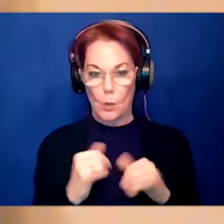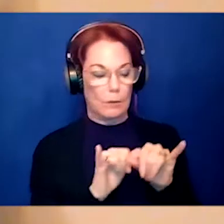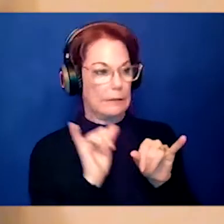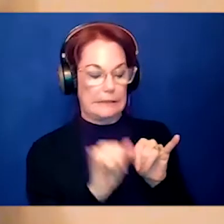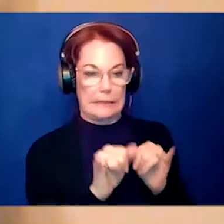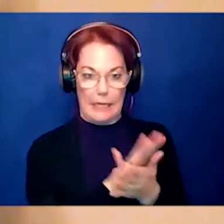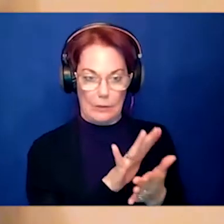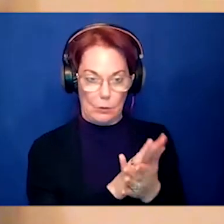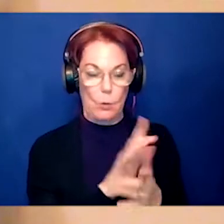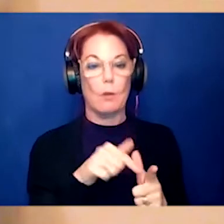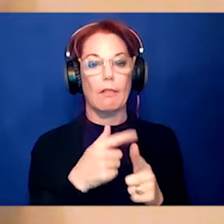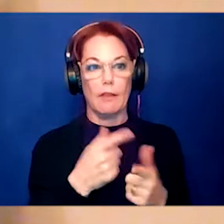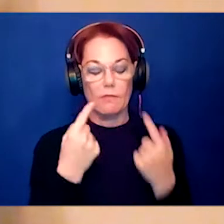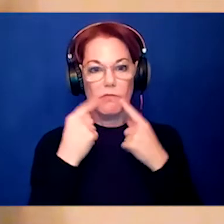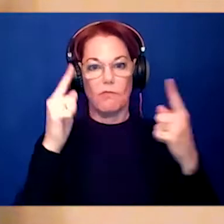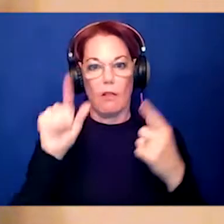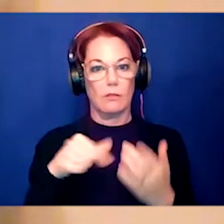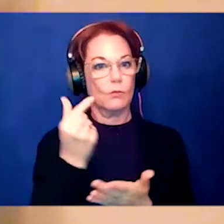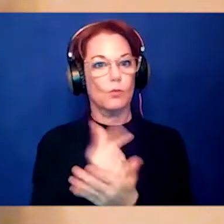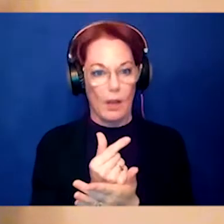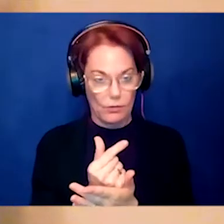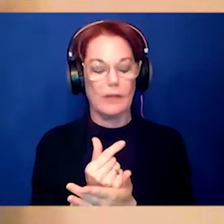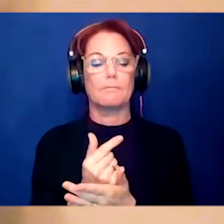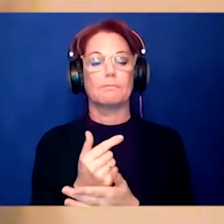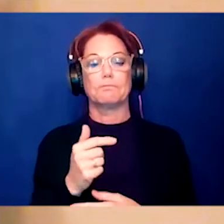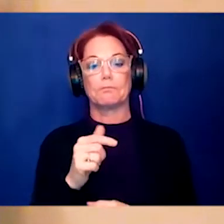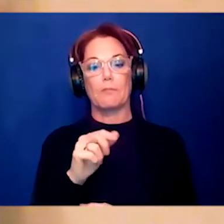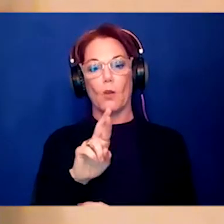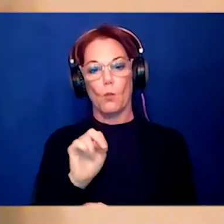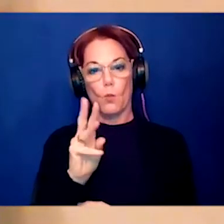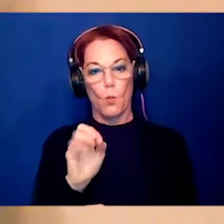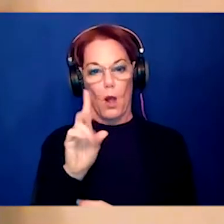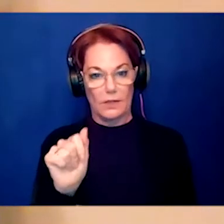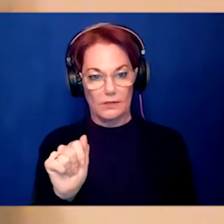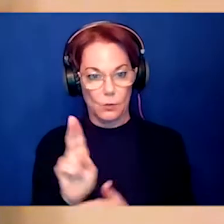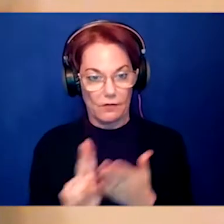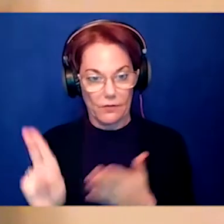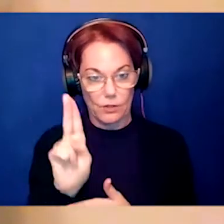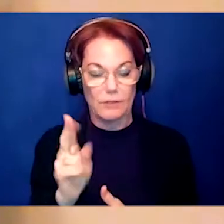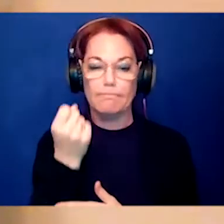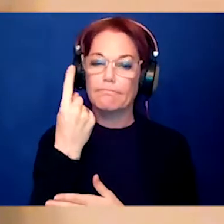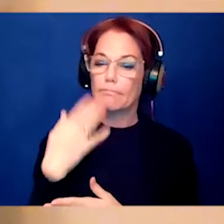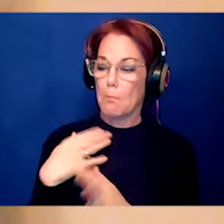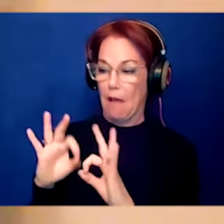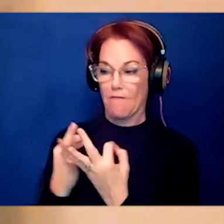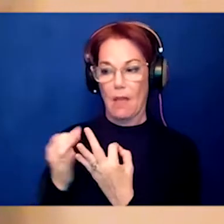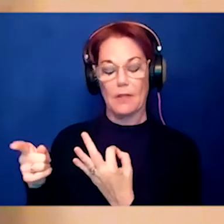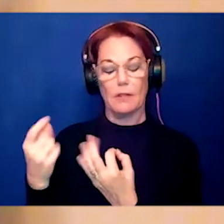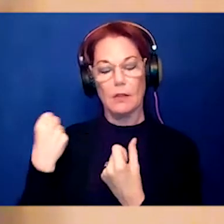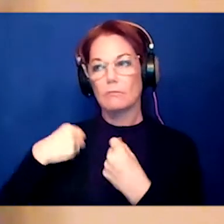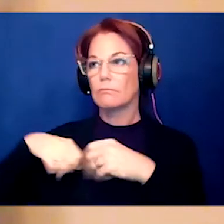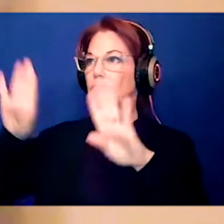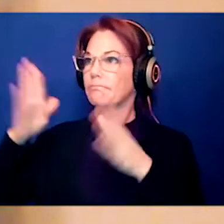best university in Rwanda, in Kigali, capital city of Rwanda. This is partly because my family who gave up so much to make